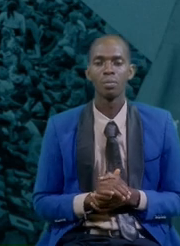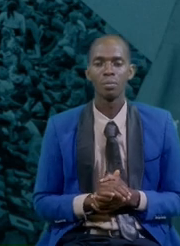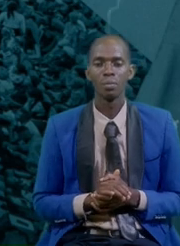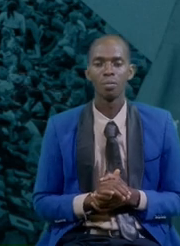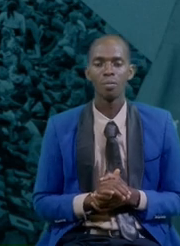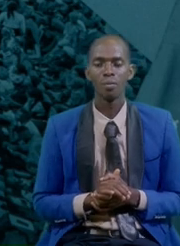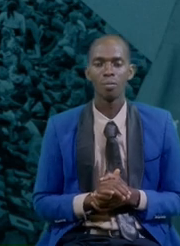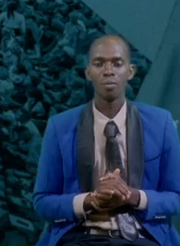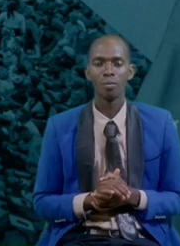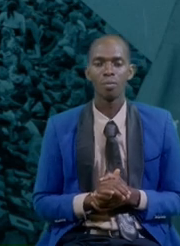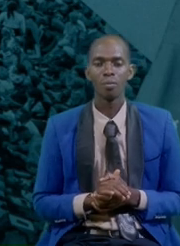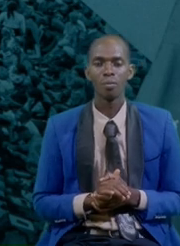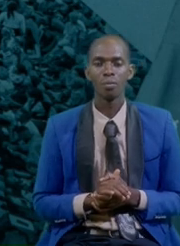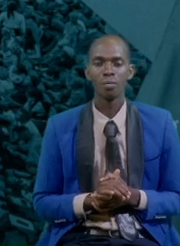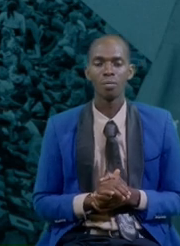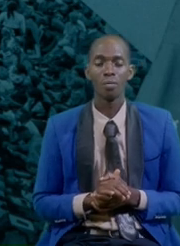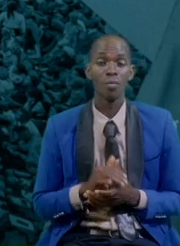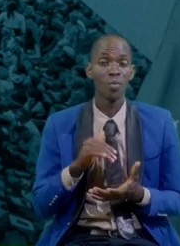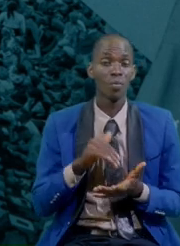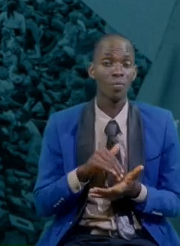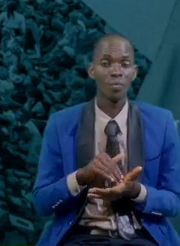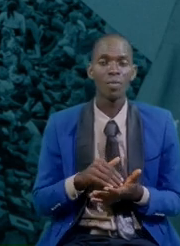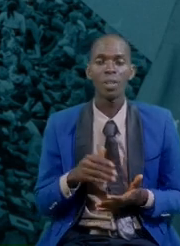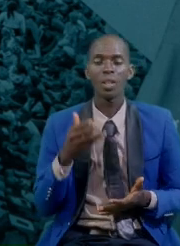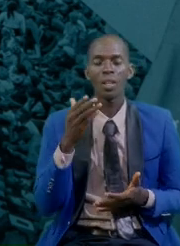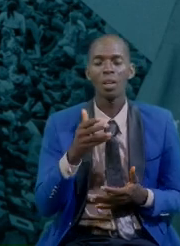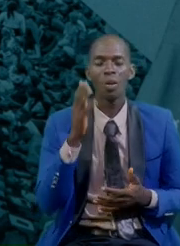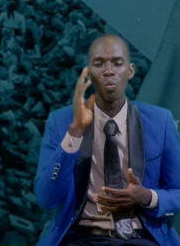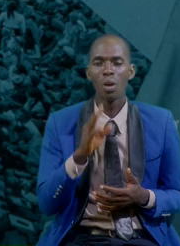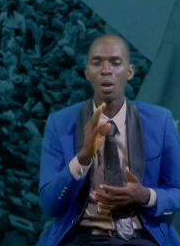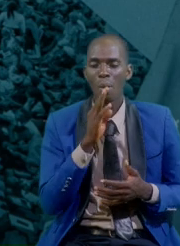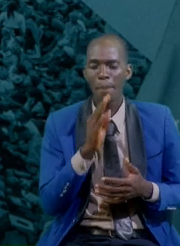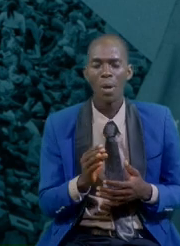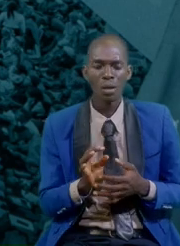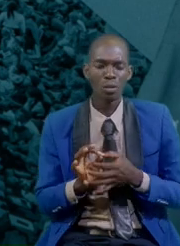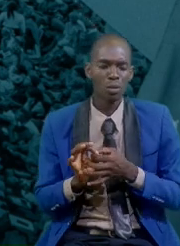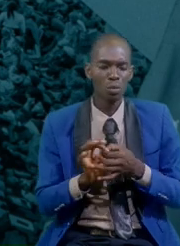7. Again, there will be Converse Rally,